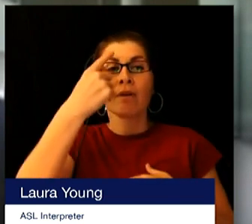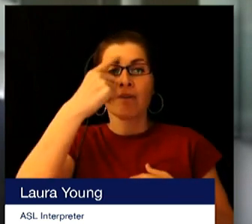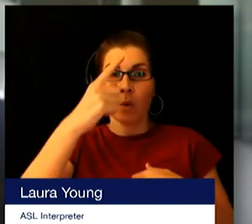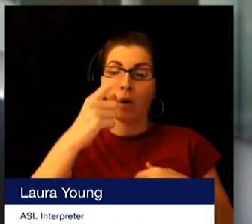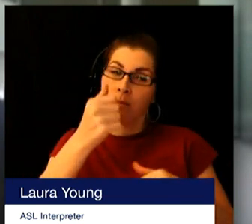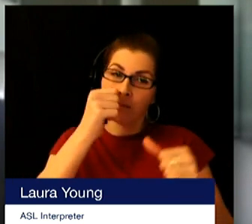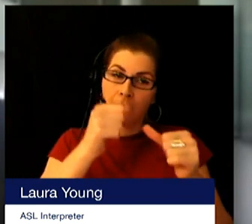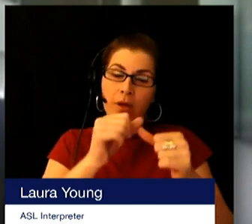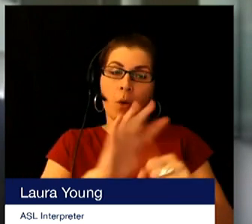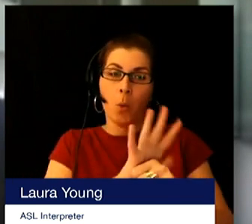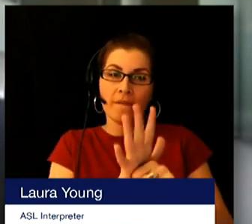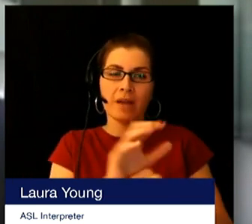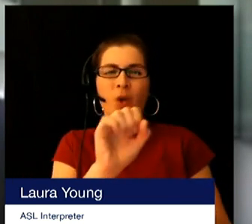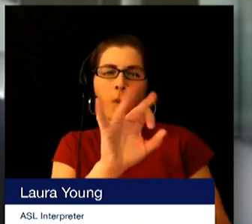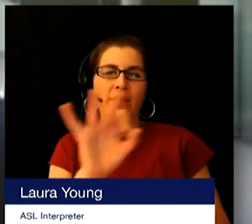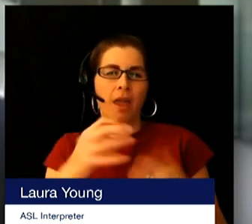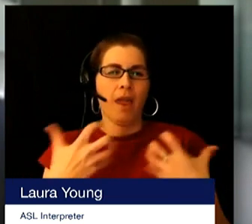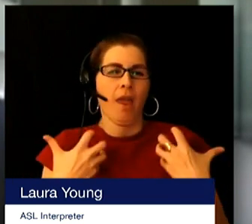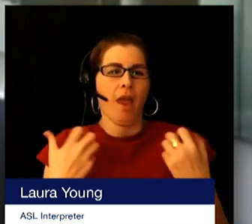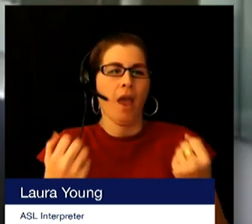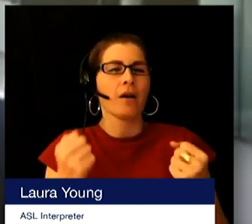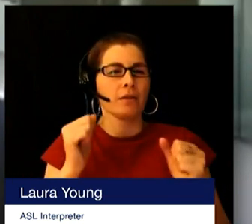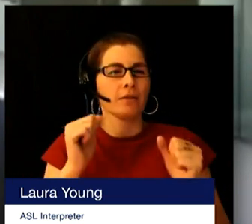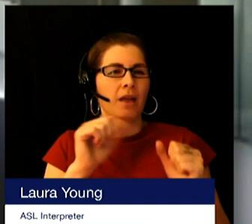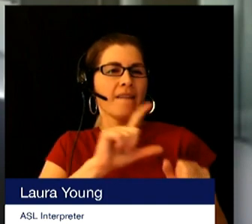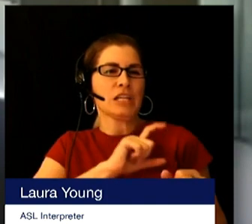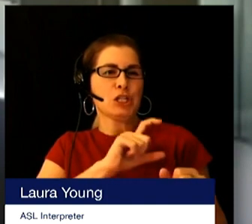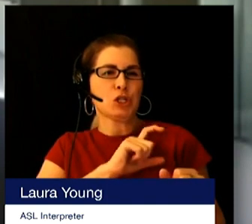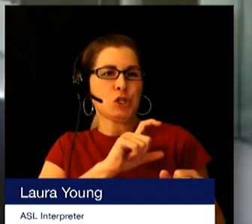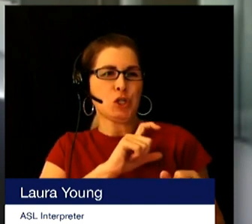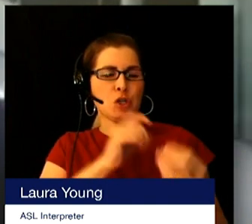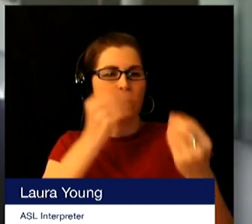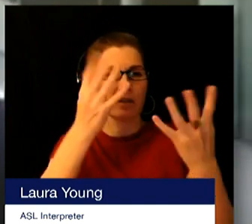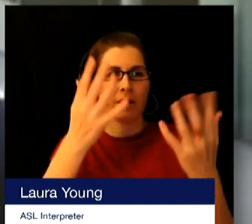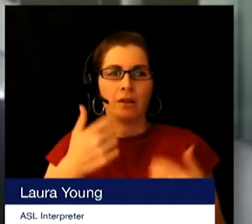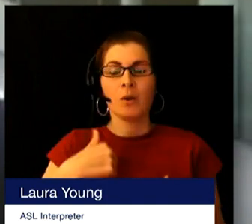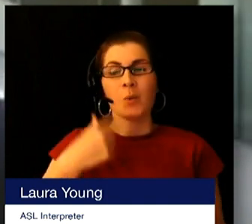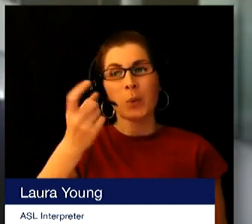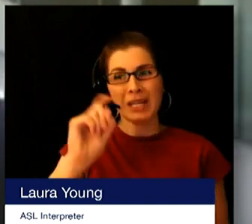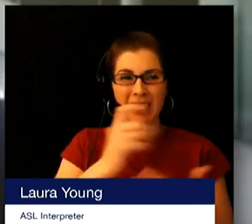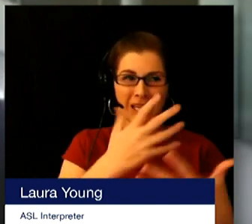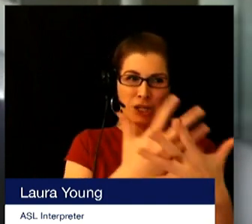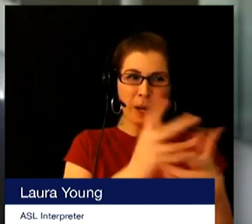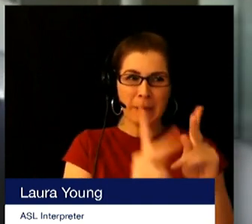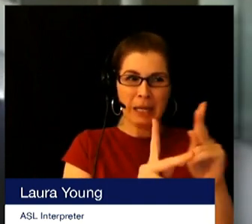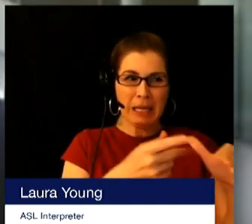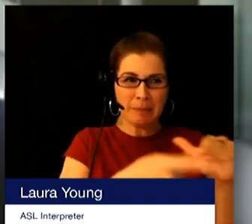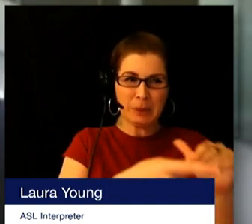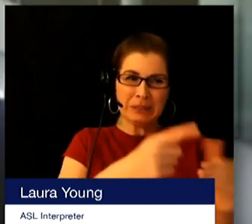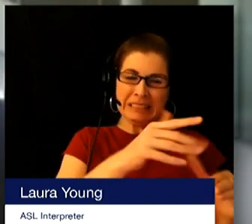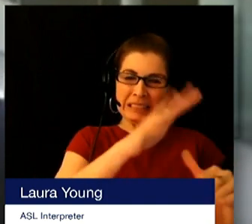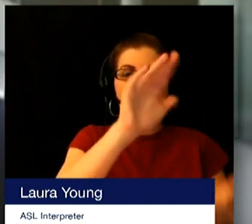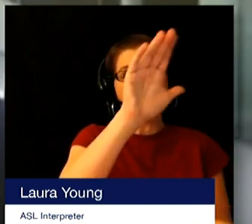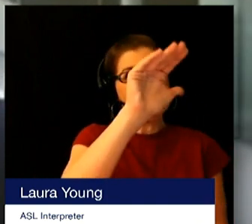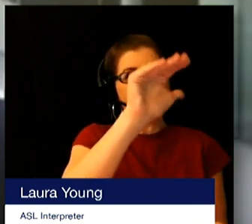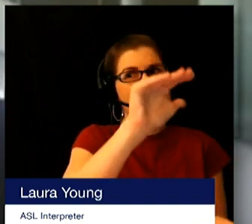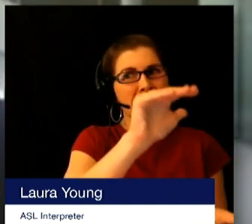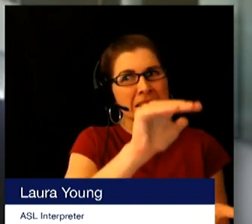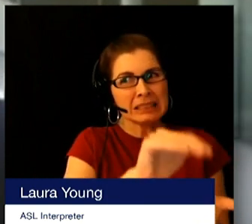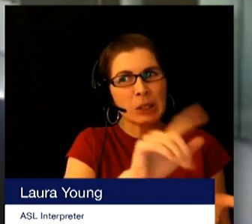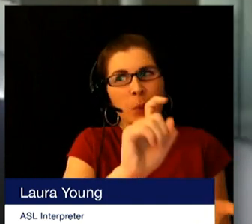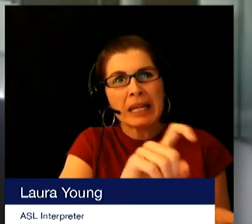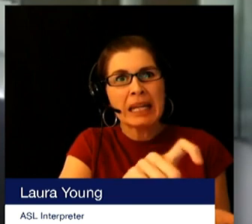San Francisco public health officials said that we needed to reduce the jail population dramatically because of the